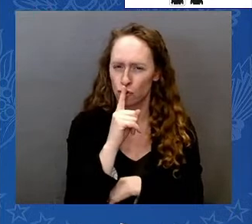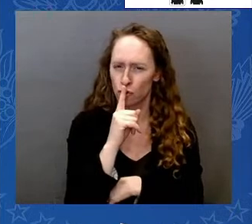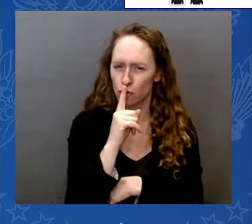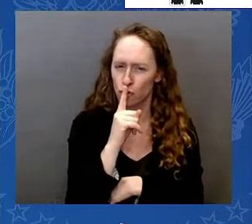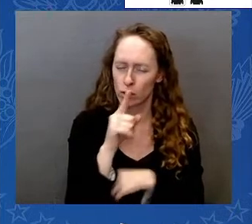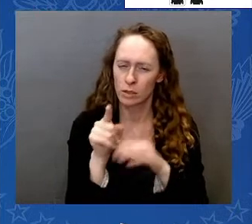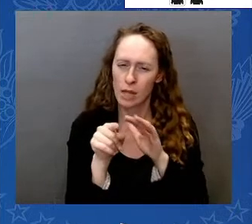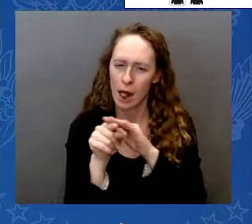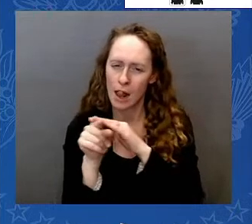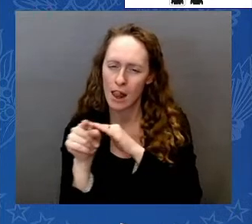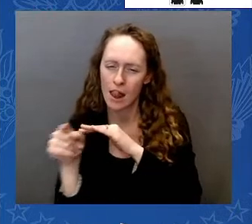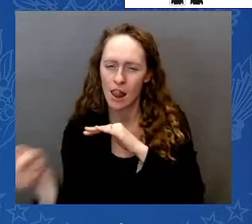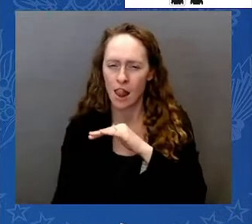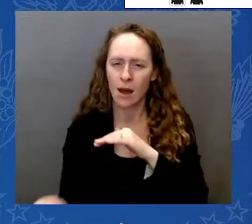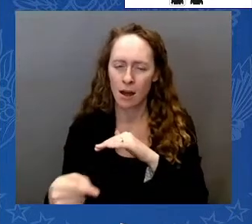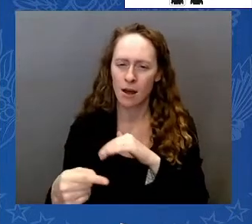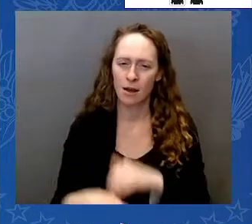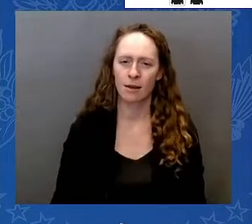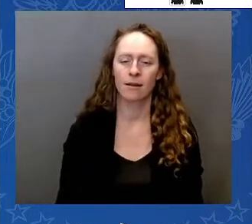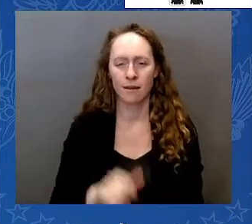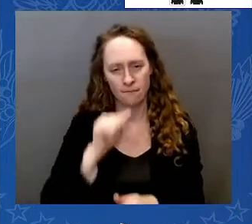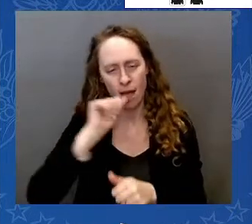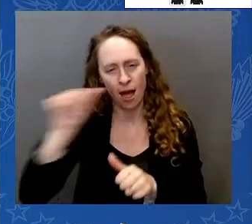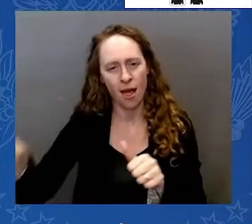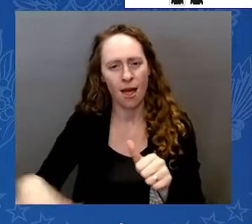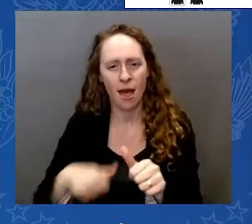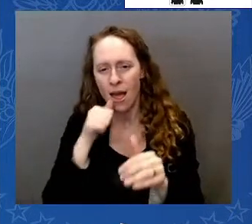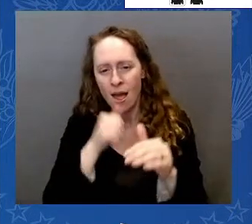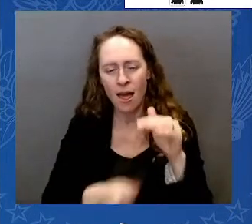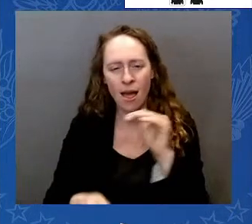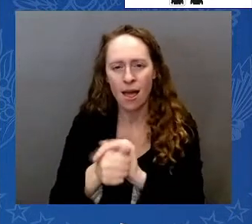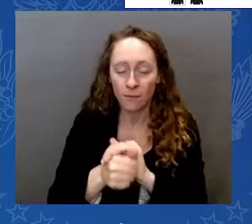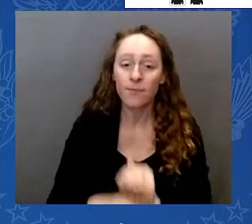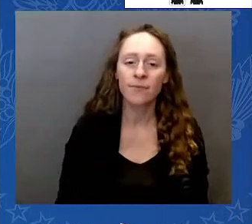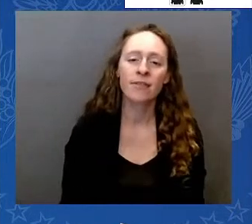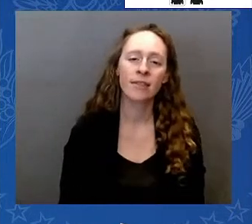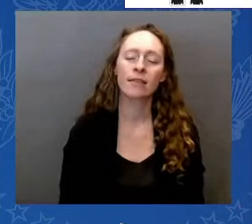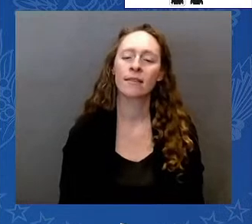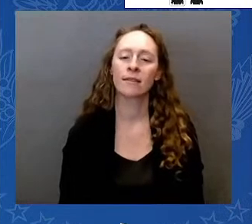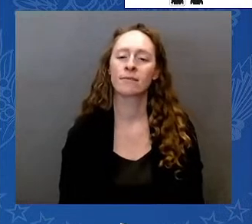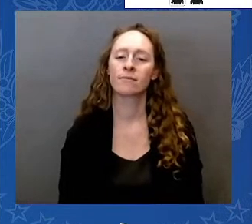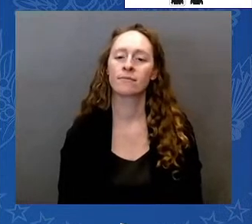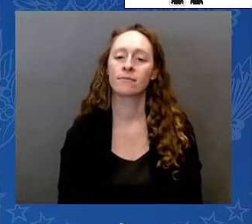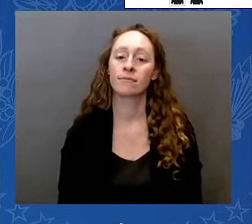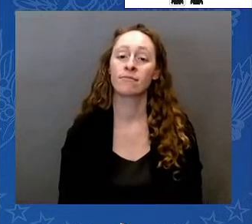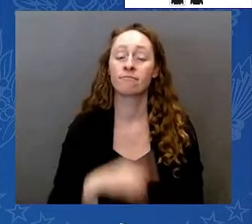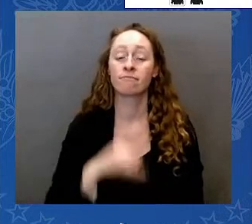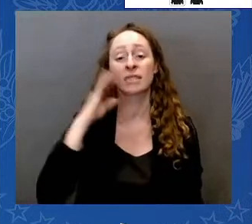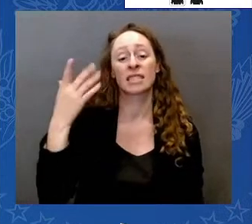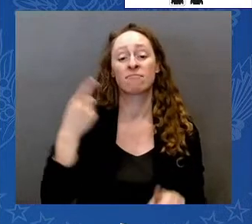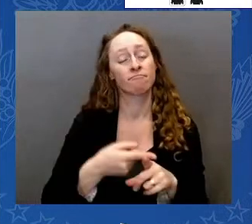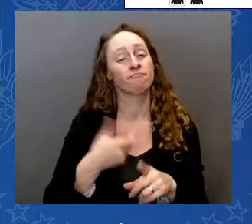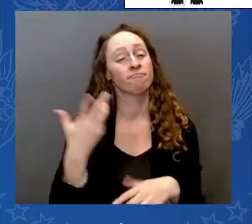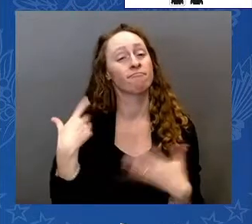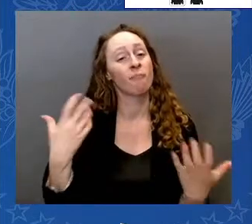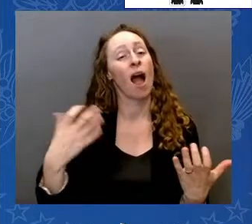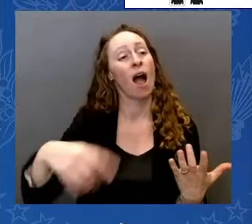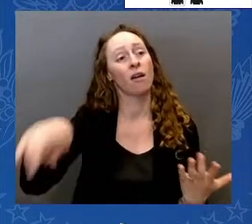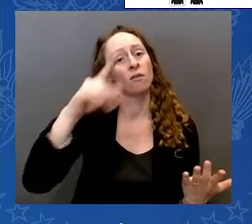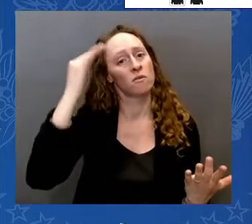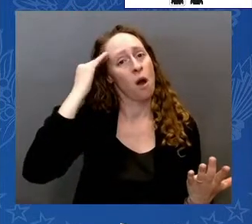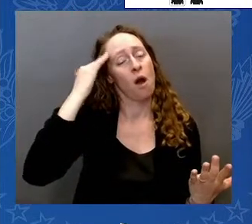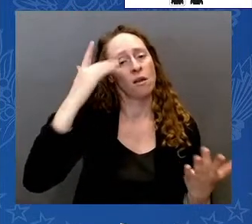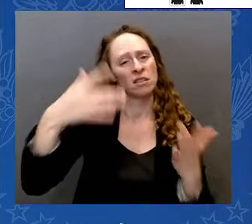isn't a referendum. It's a choice. It's a choice between 2 very different ways of looking at the